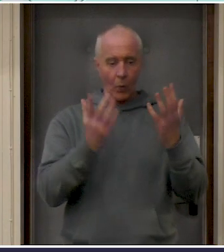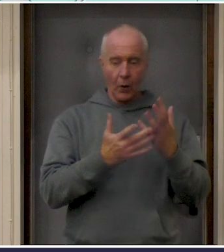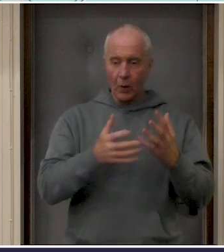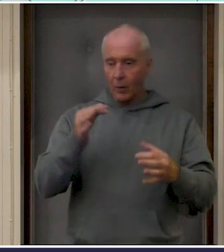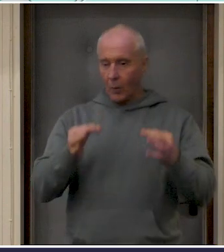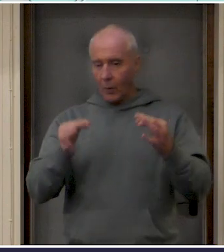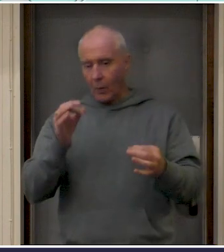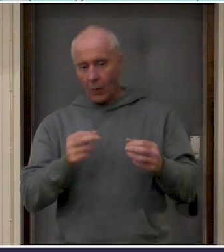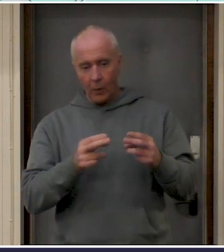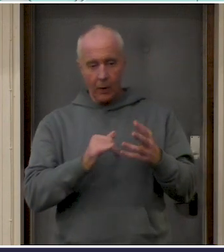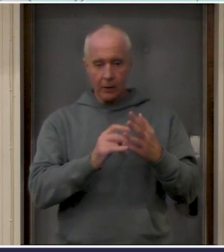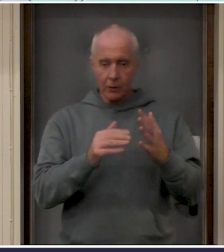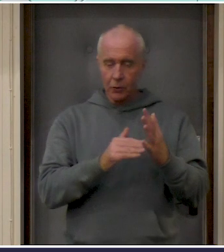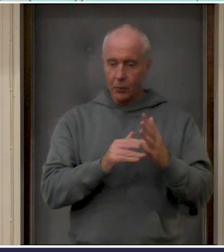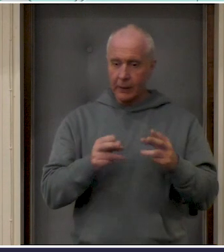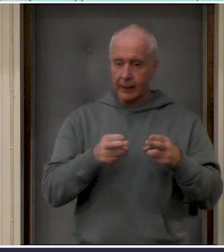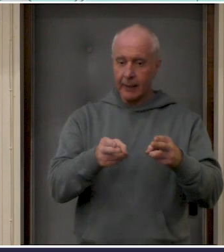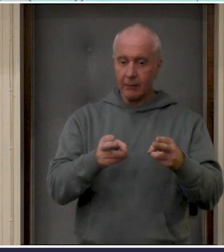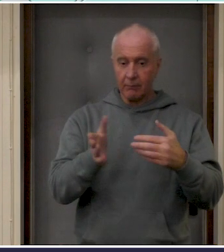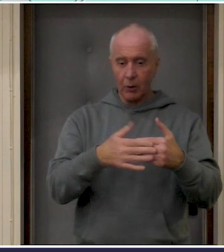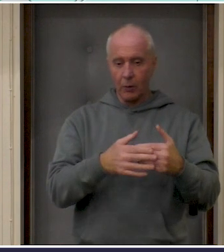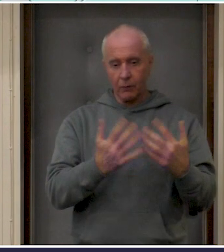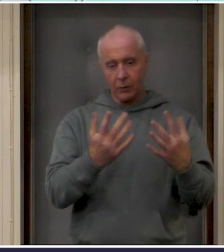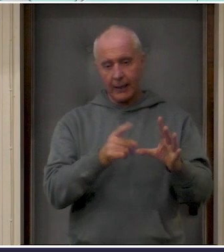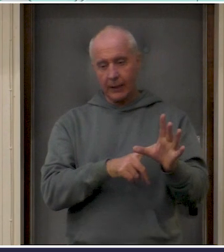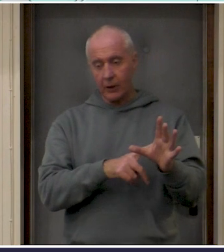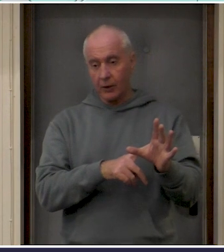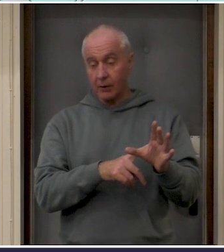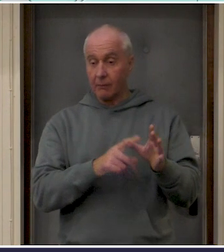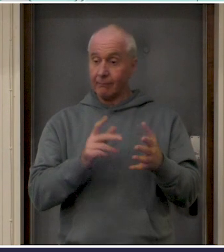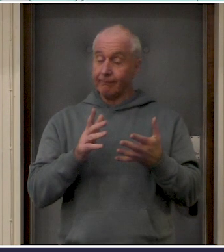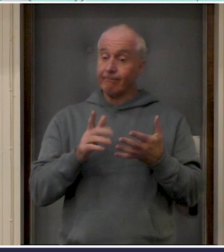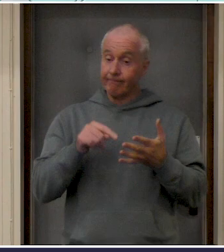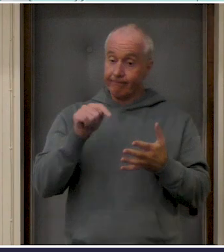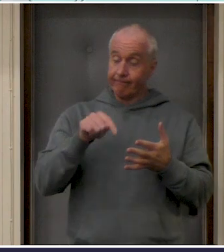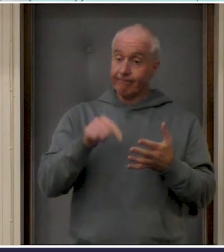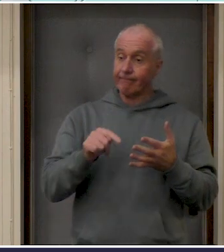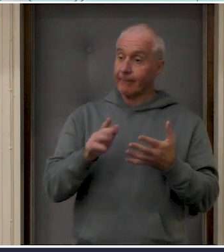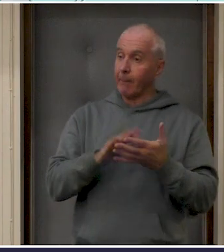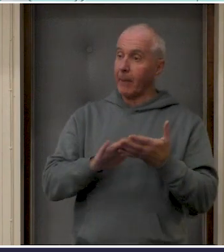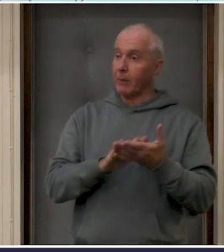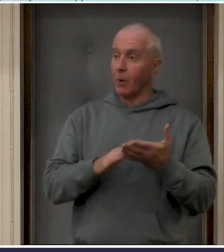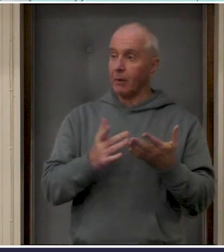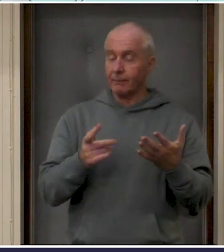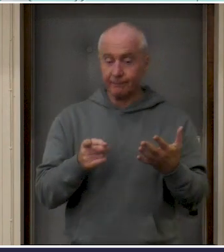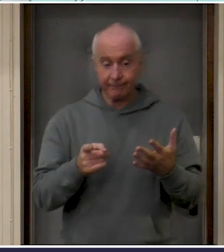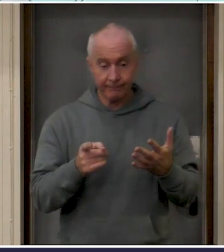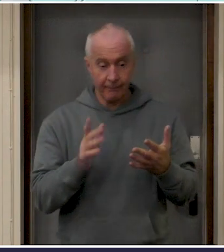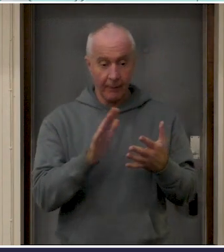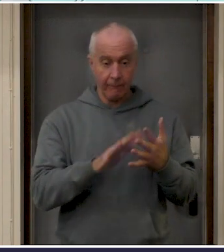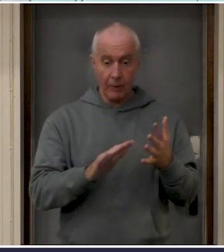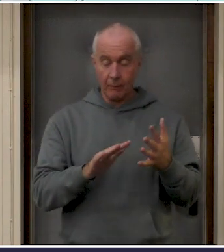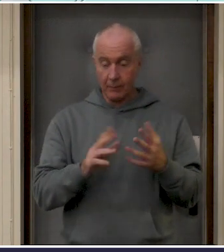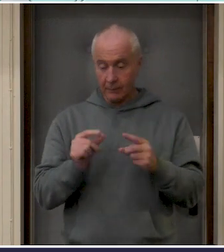in the closure of the Suez Canal for a decade. And one of the implications of that is that the